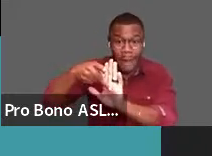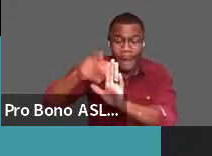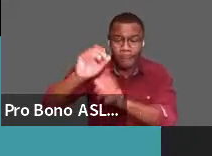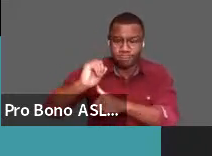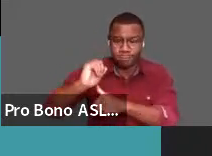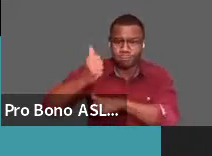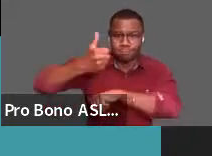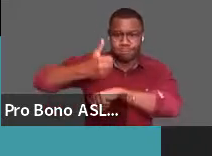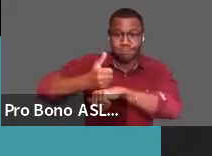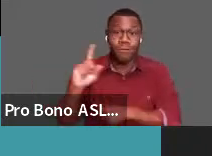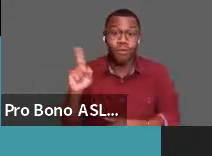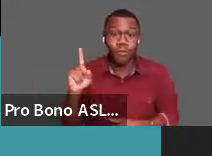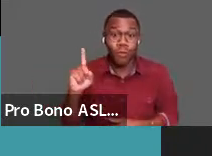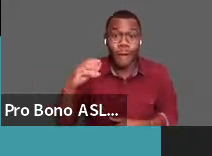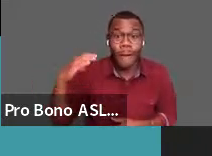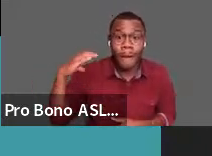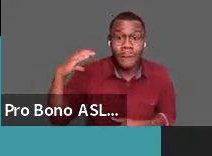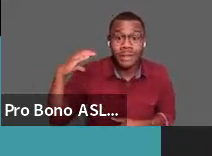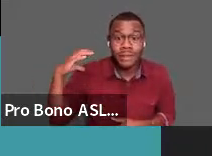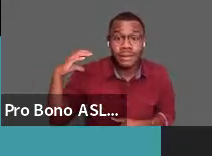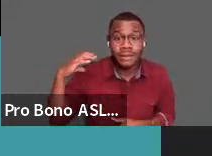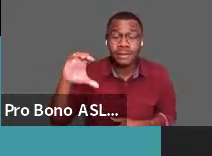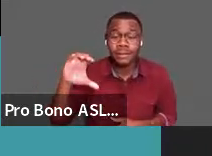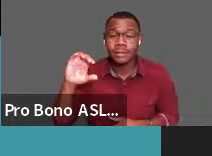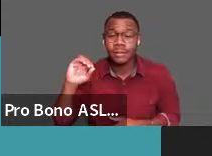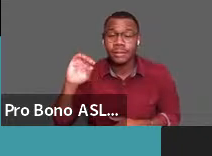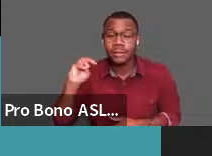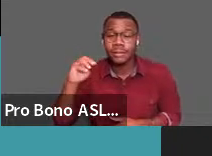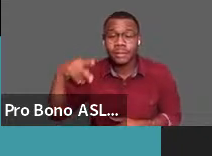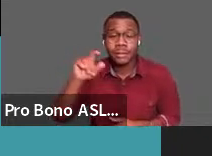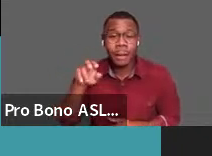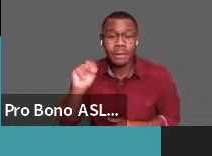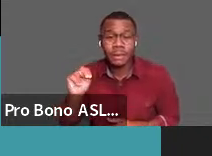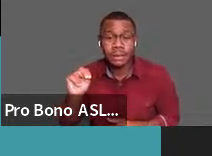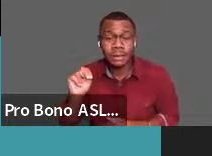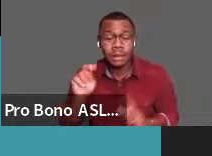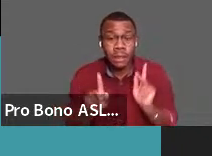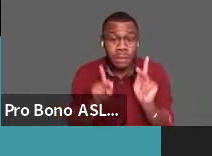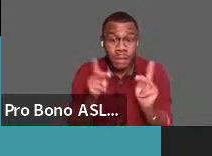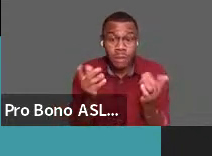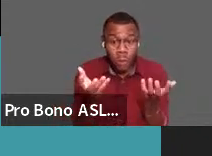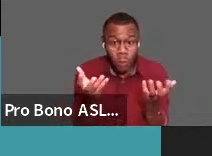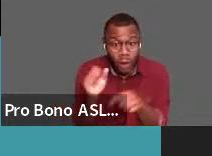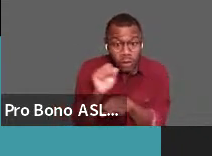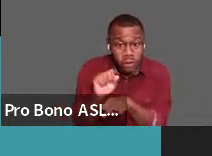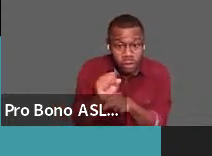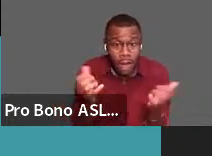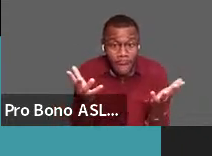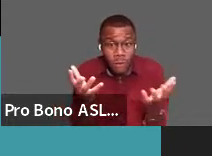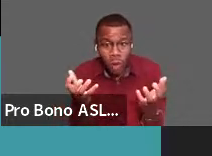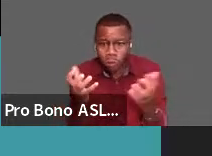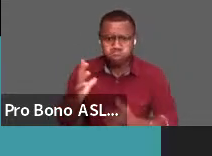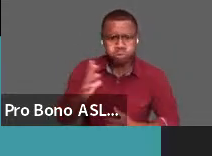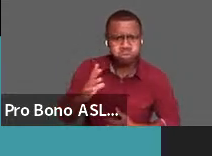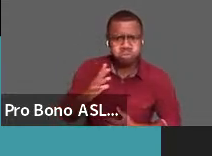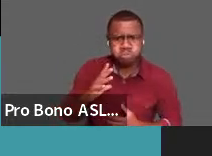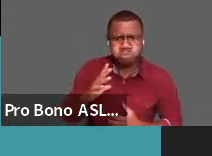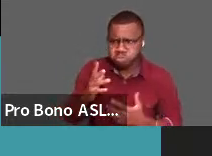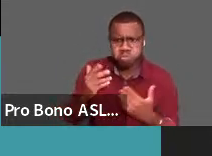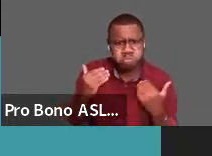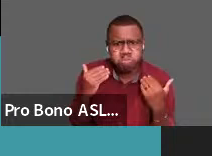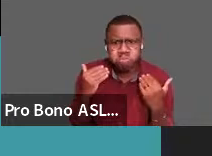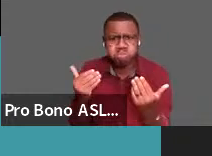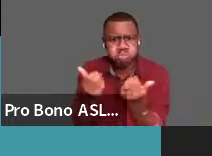Compton area to really help individuals who want to get a job. They want to transform their lives and just get